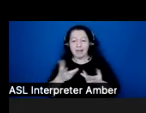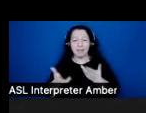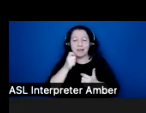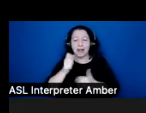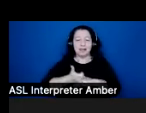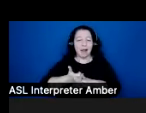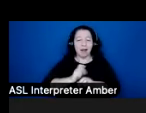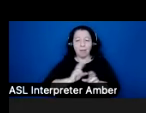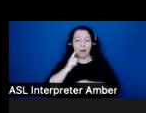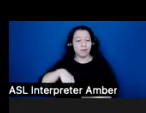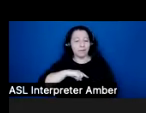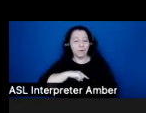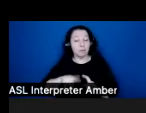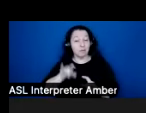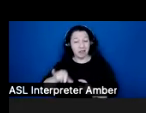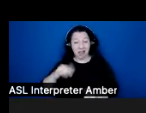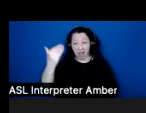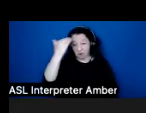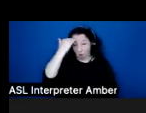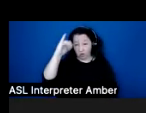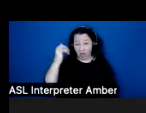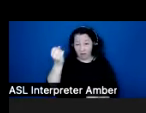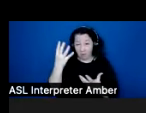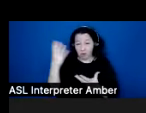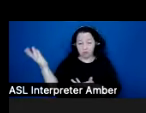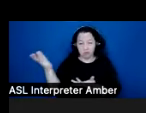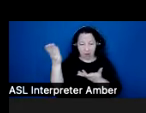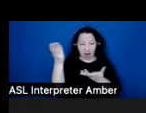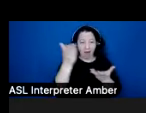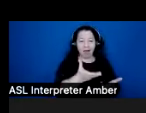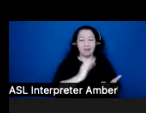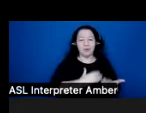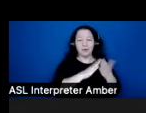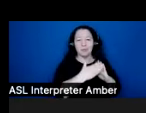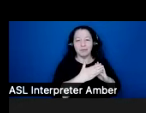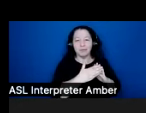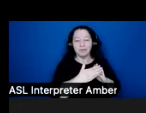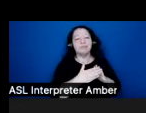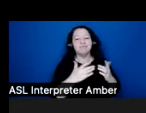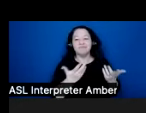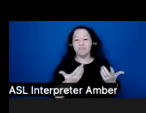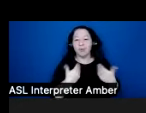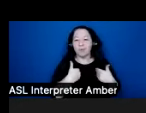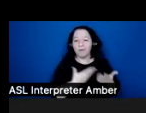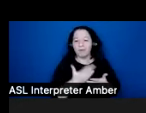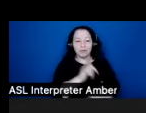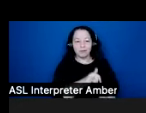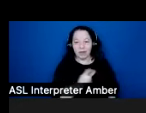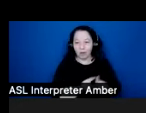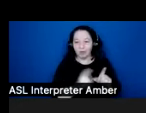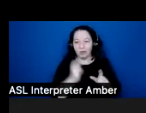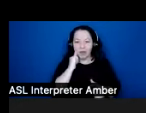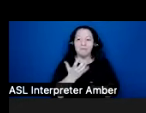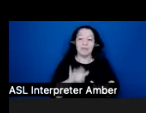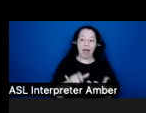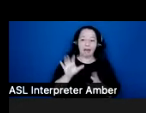and we're going to bring that back to our community, right? Don't we deserve that also, if that's what is a priority to us, if